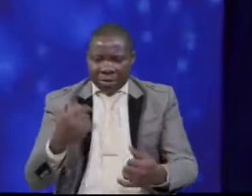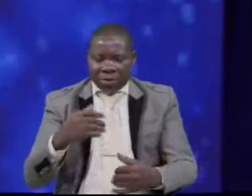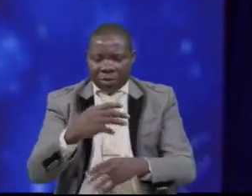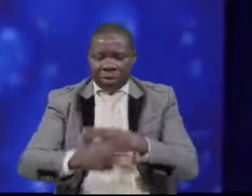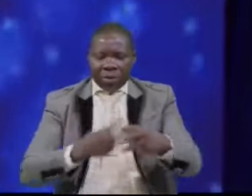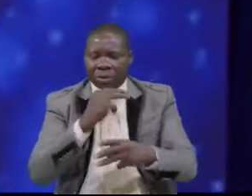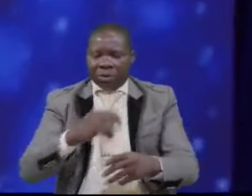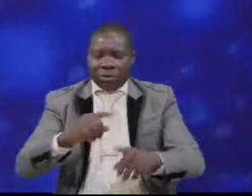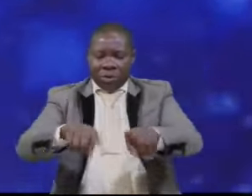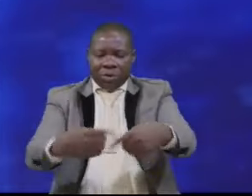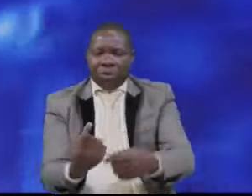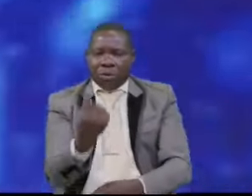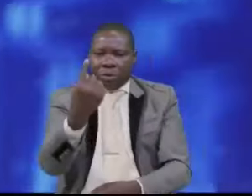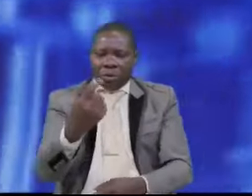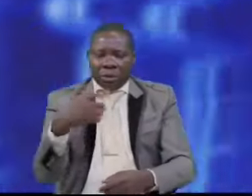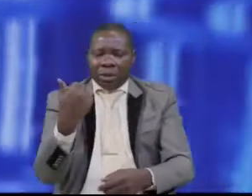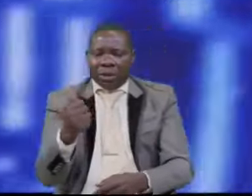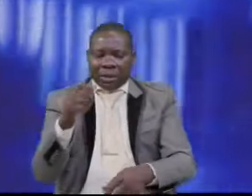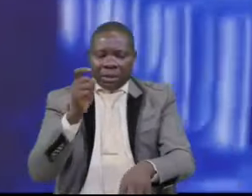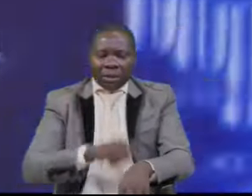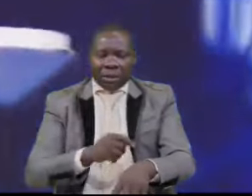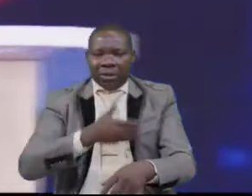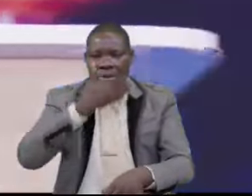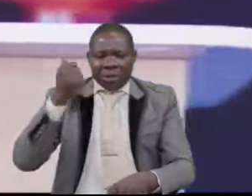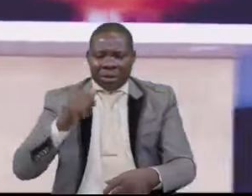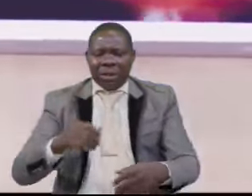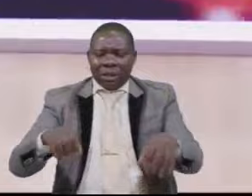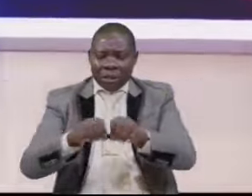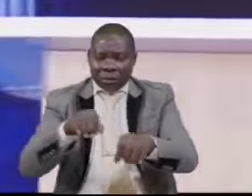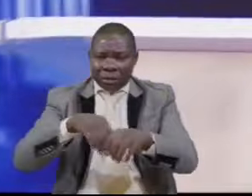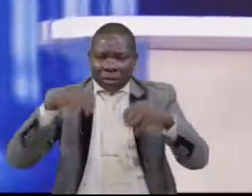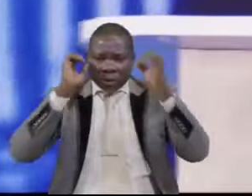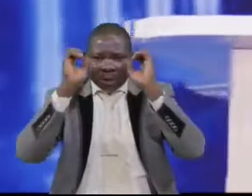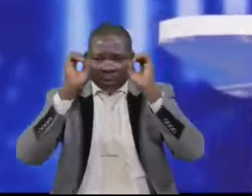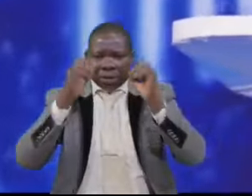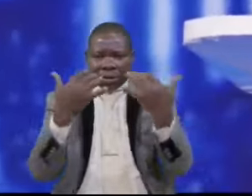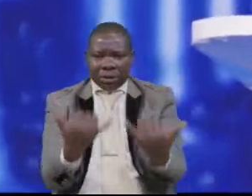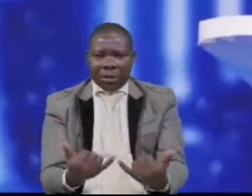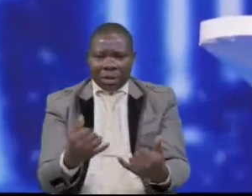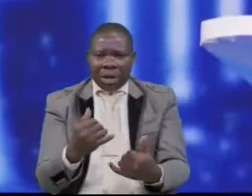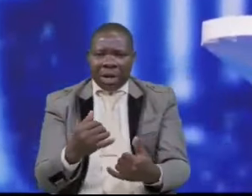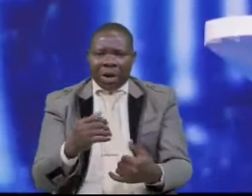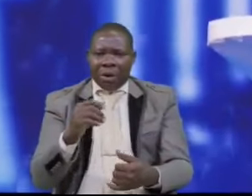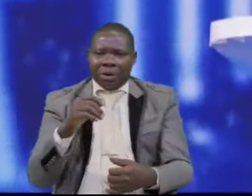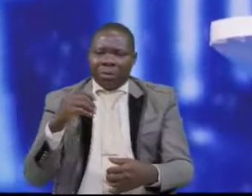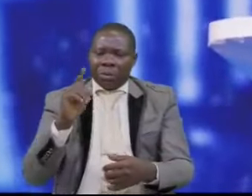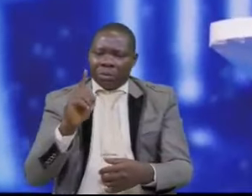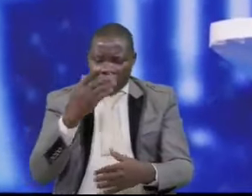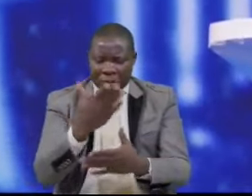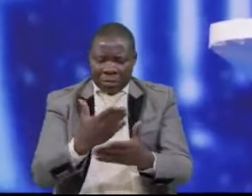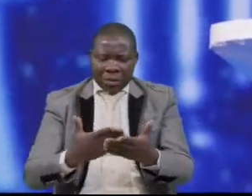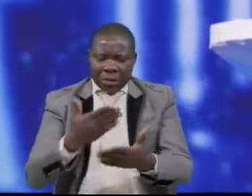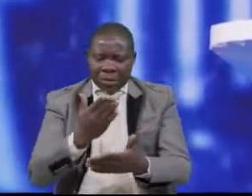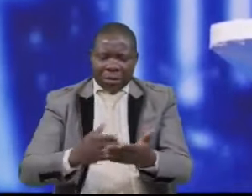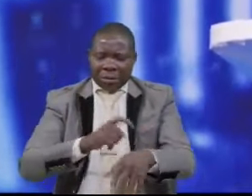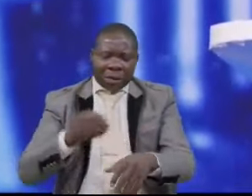better. Anything, where even in education now, you know, when I was a teacher, we were using the chalkboard, and if you wanted